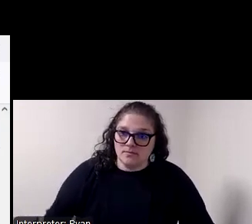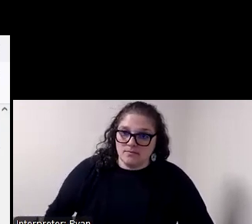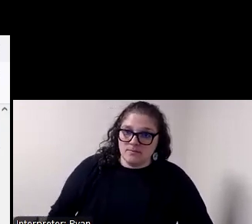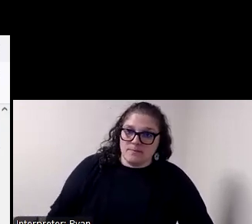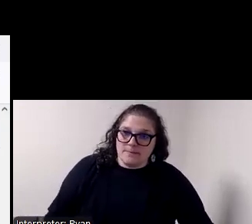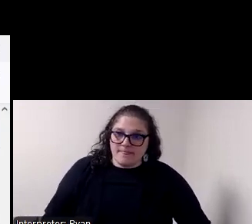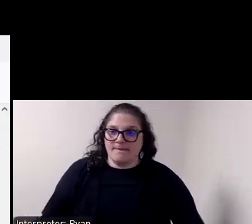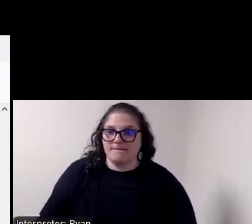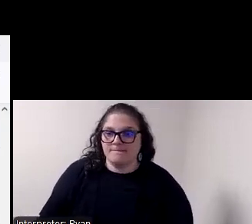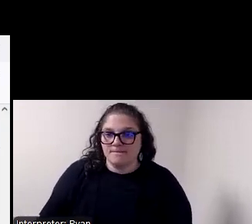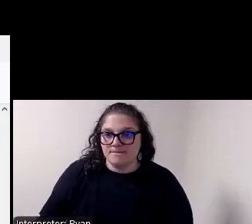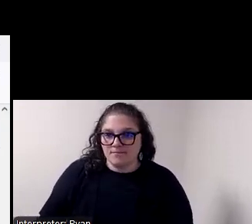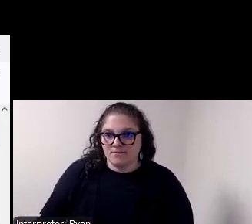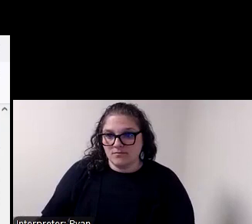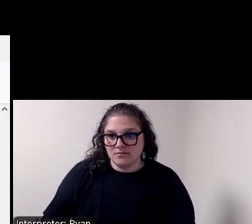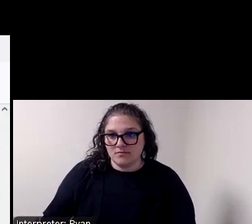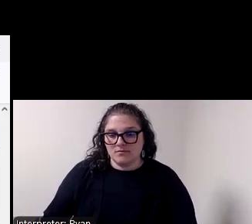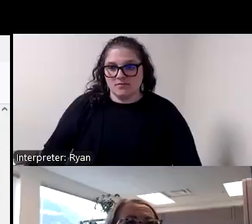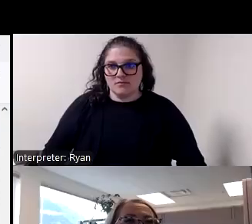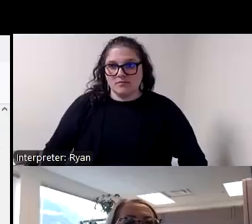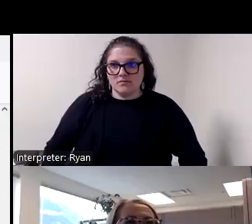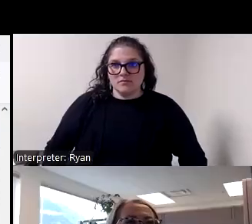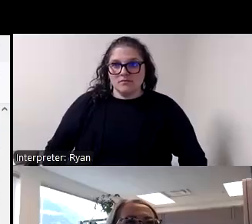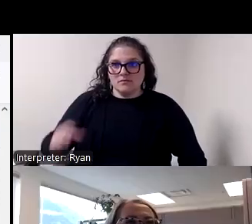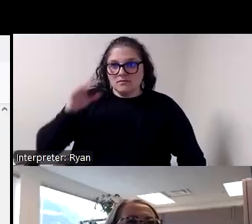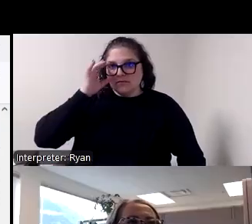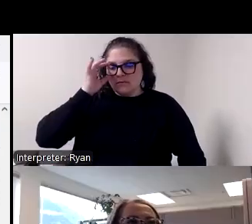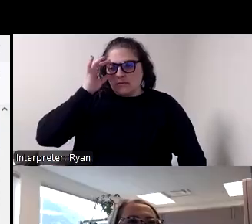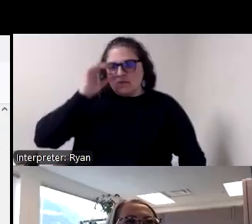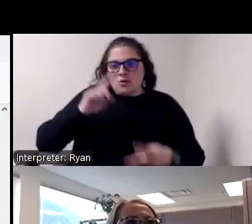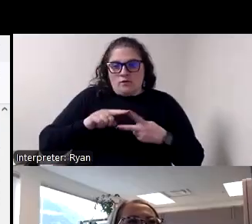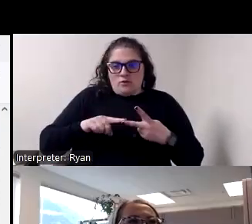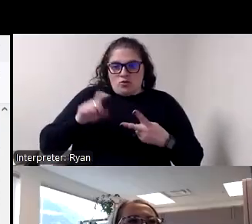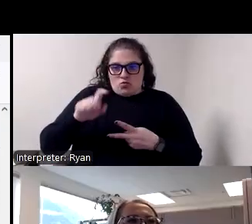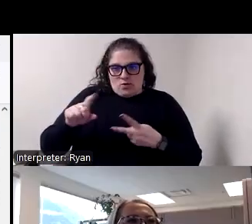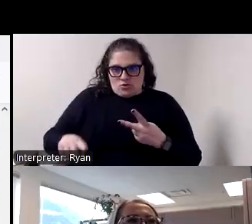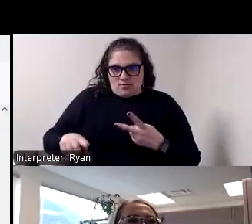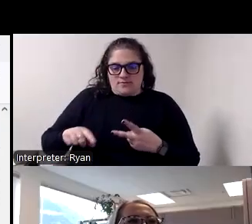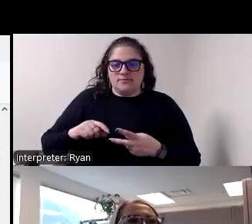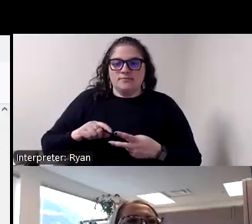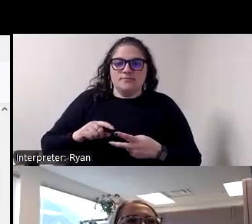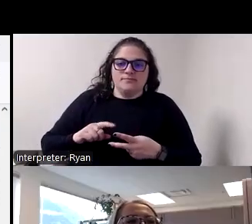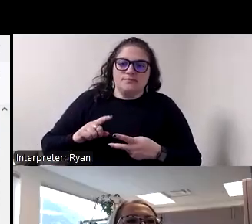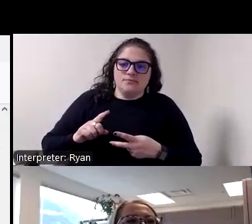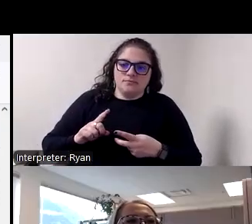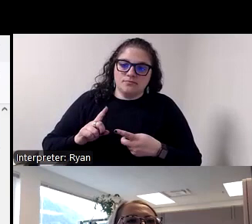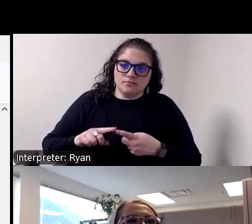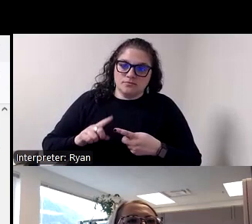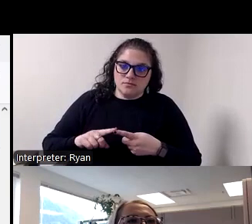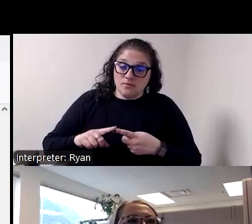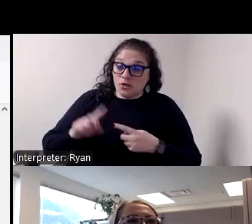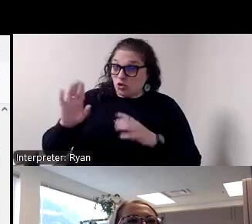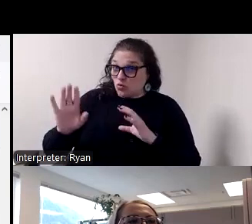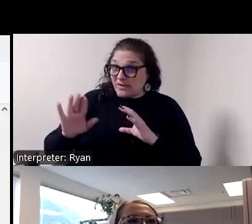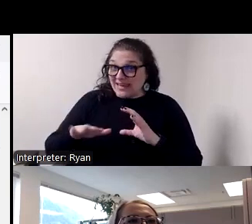So I got 2 questions with that, Sierra. Well, 2 separate questions, but one is the same, similar to that. Do we get an